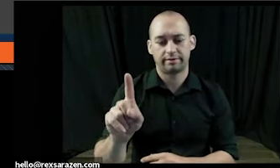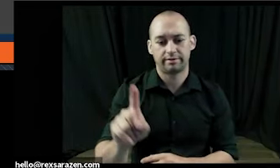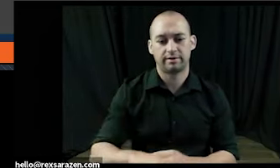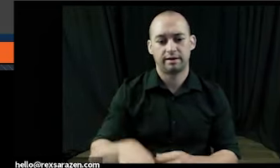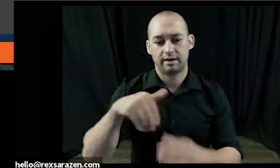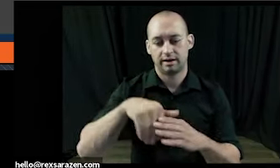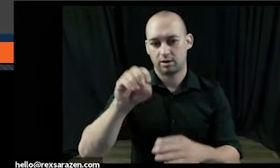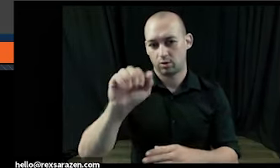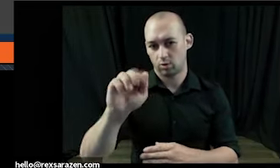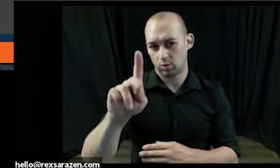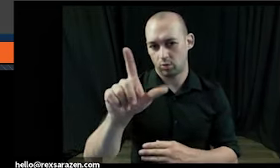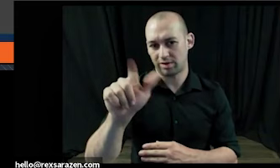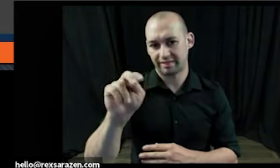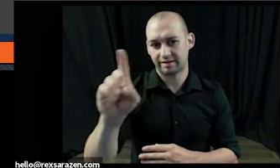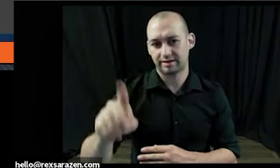Oakland, California,